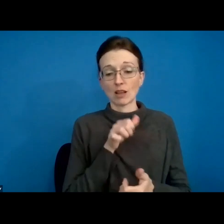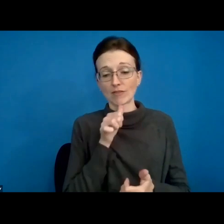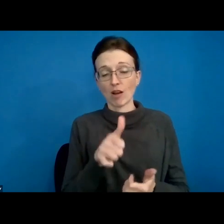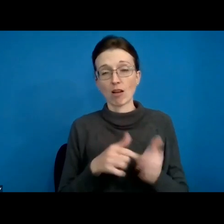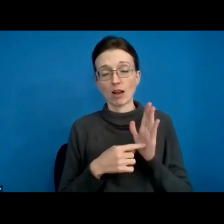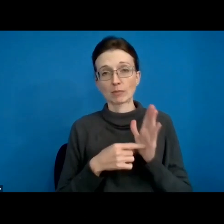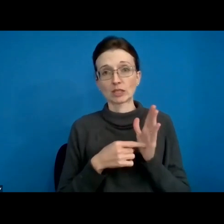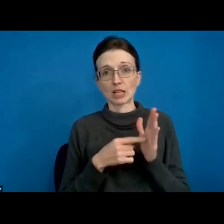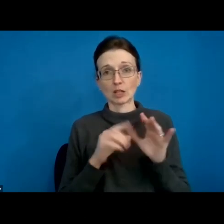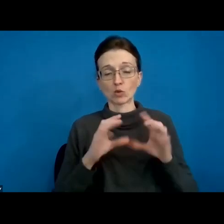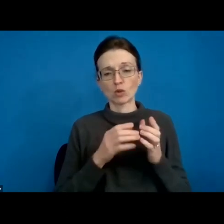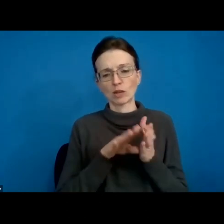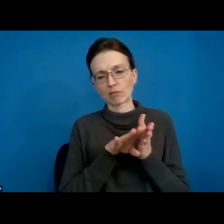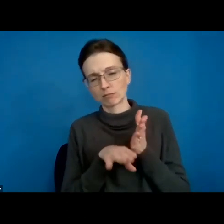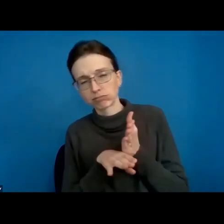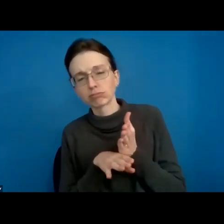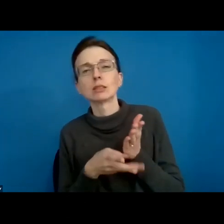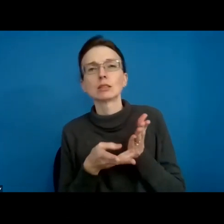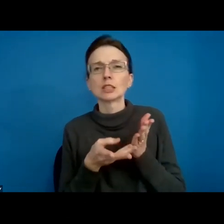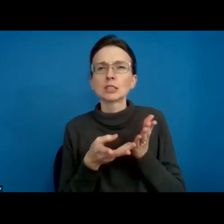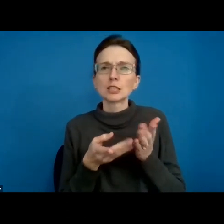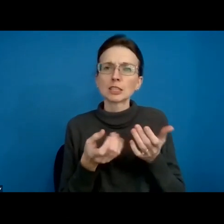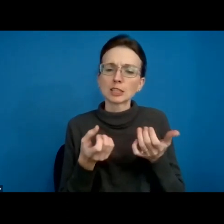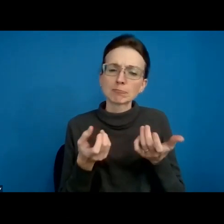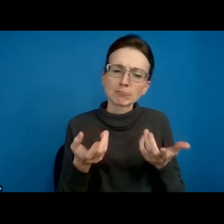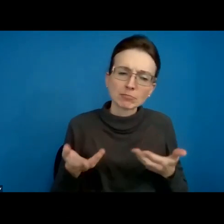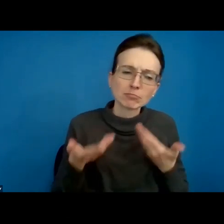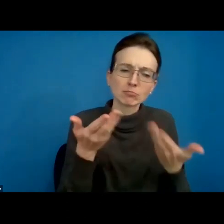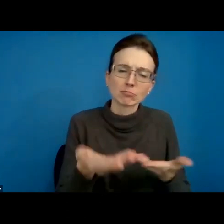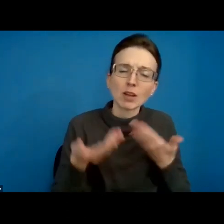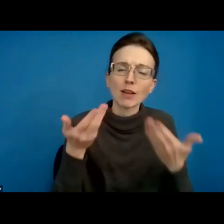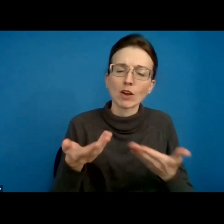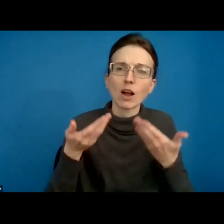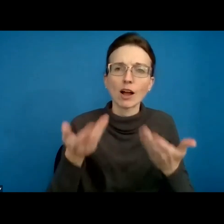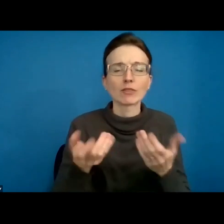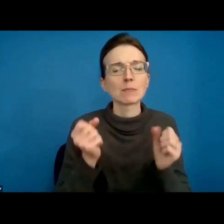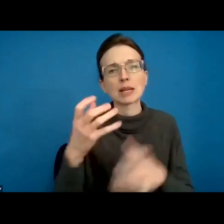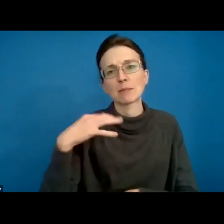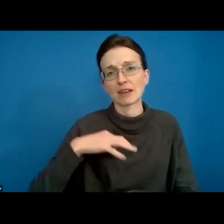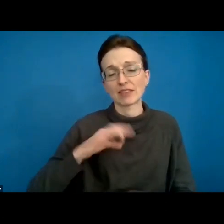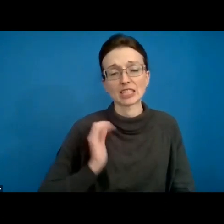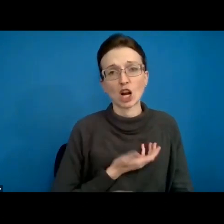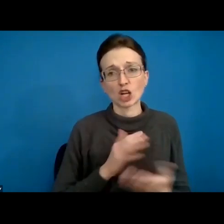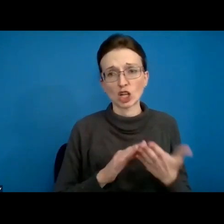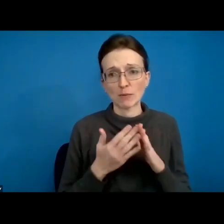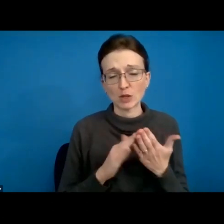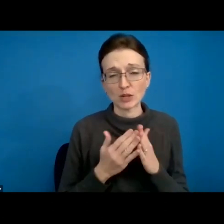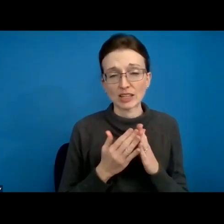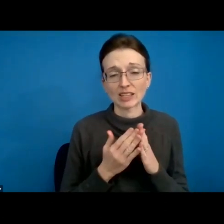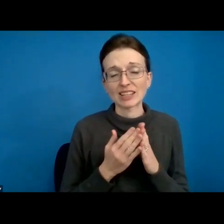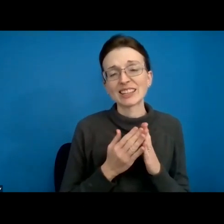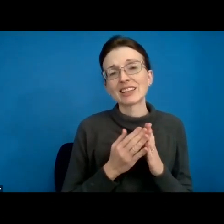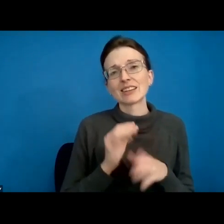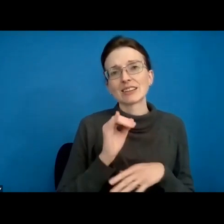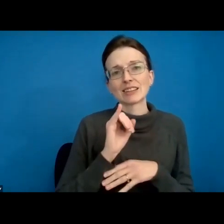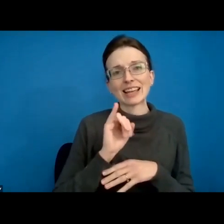made and continue to make countless contributions to our campus and community. Intersect ×12 serves